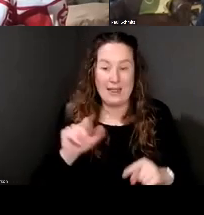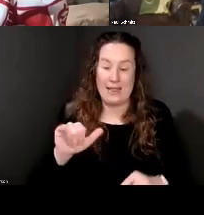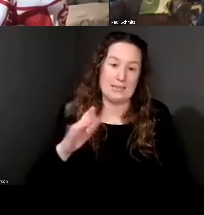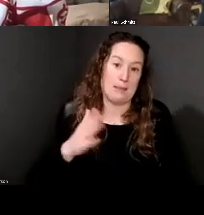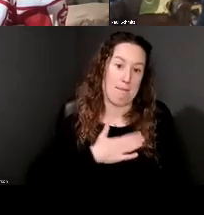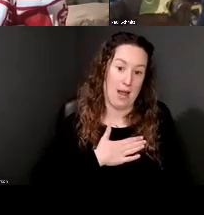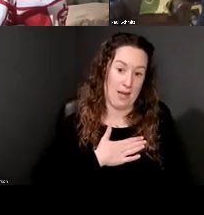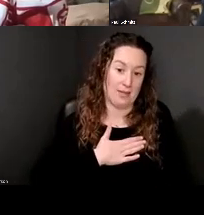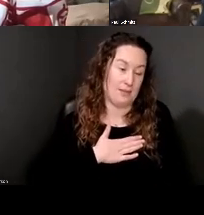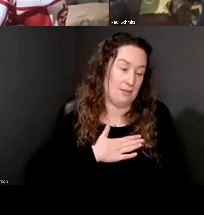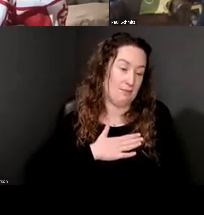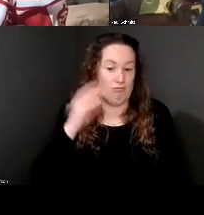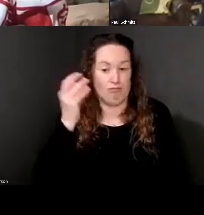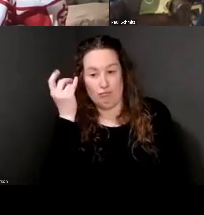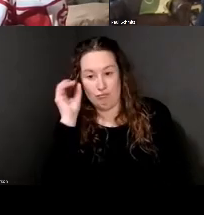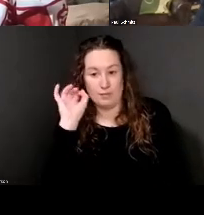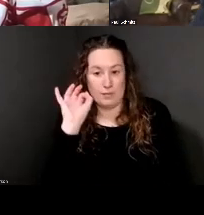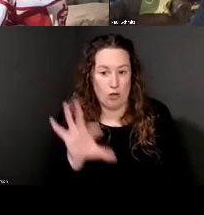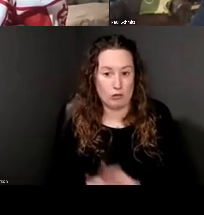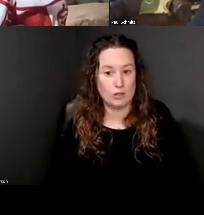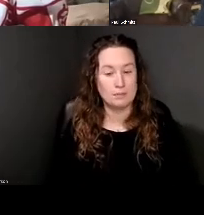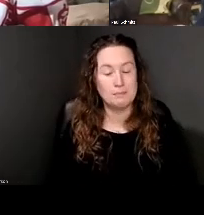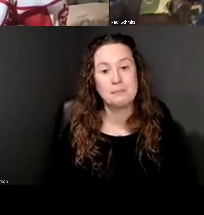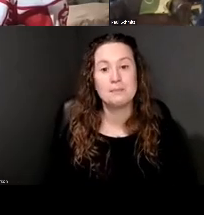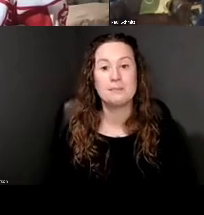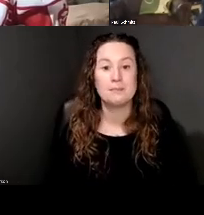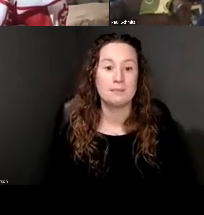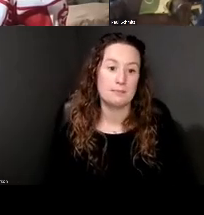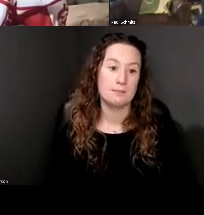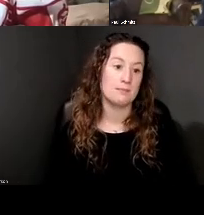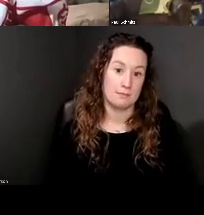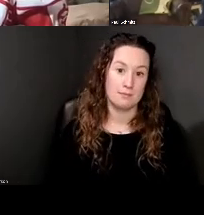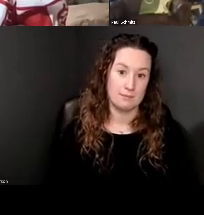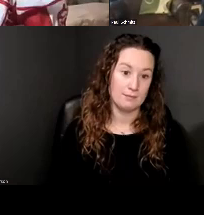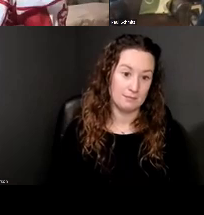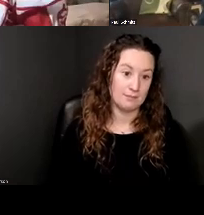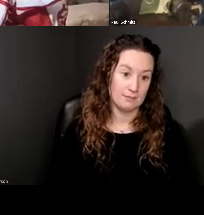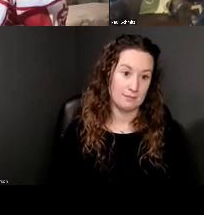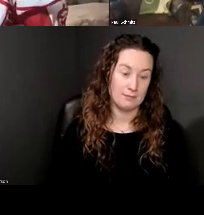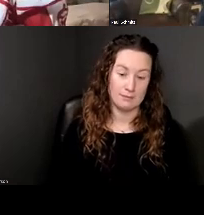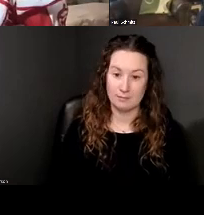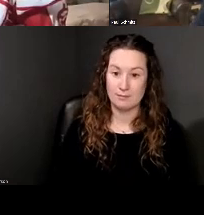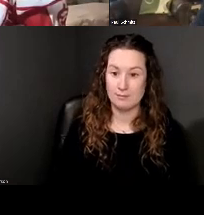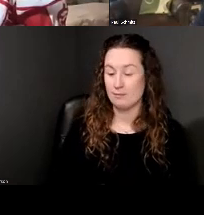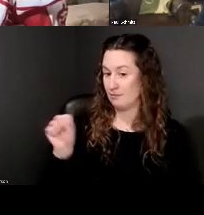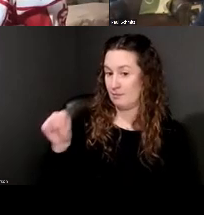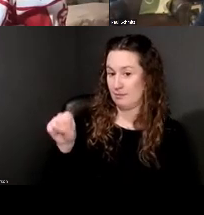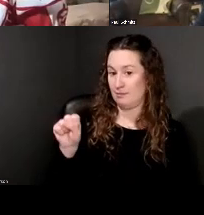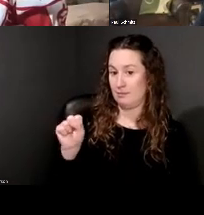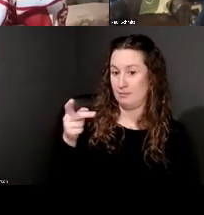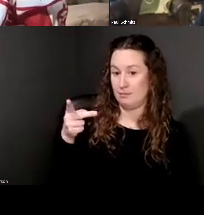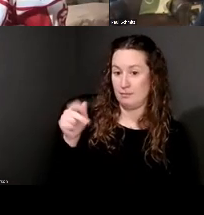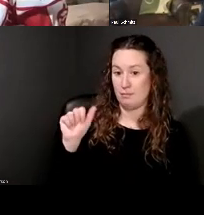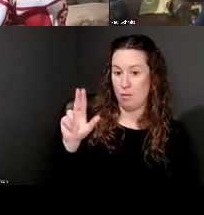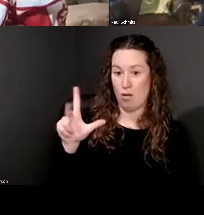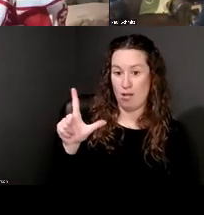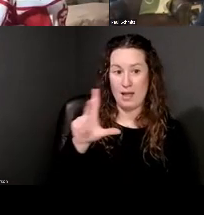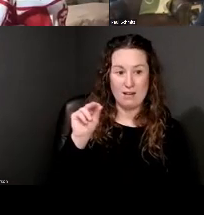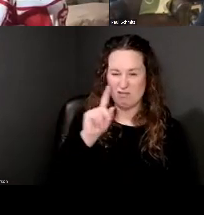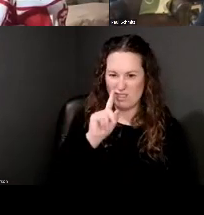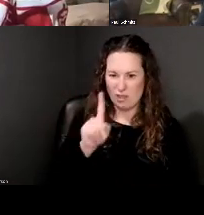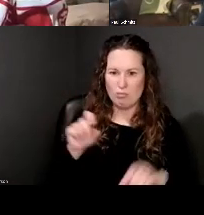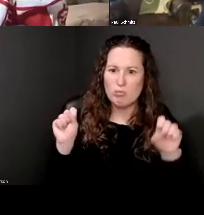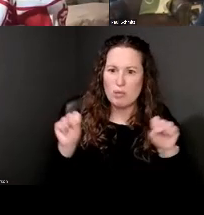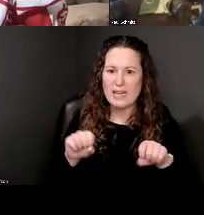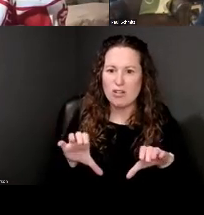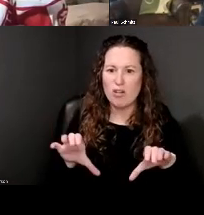my thoughts on that. That's right, Paul. And that's very practical here, things you can be